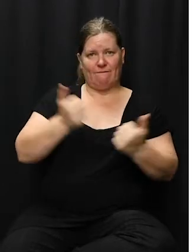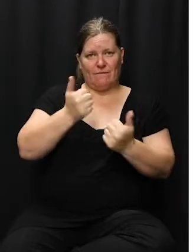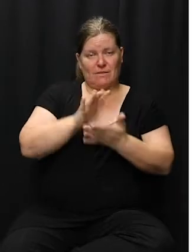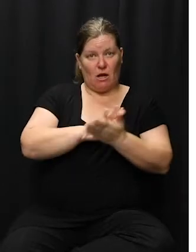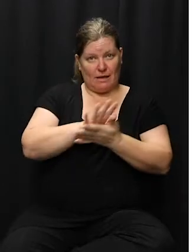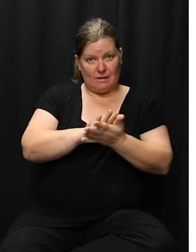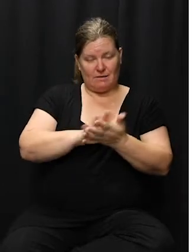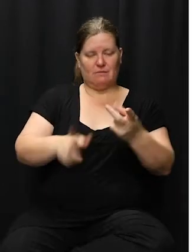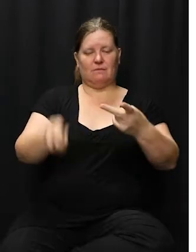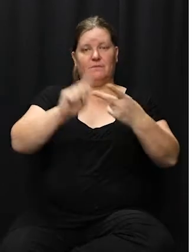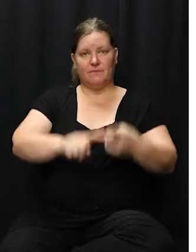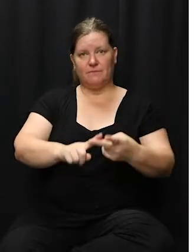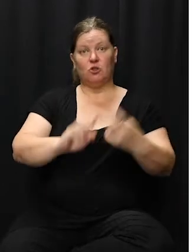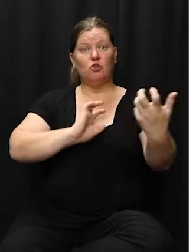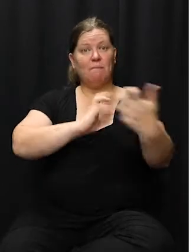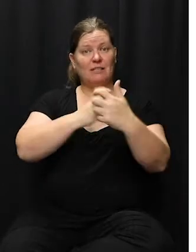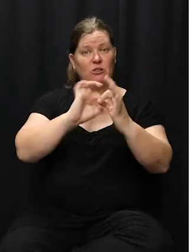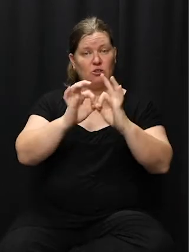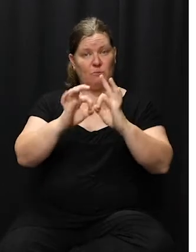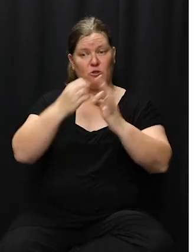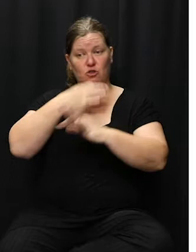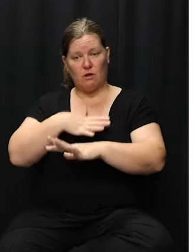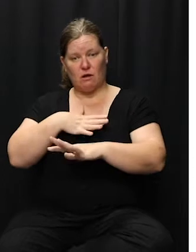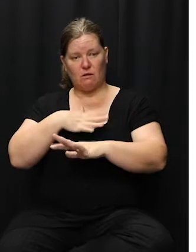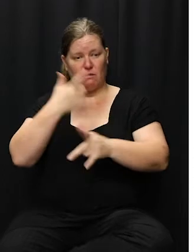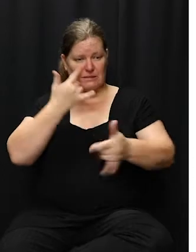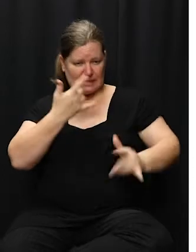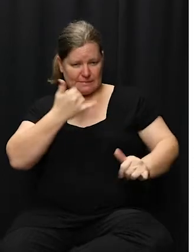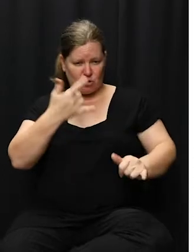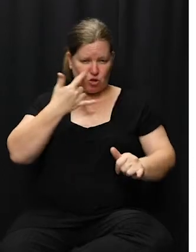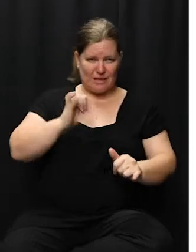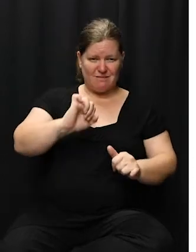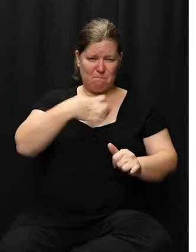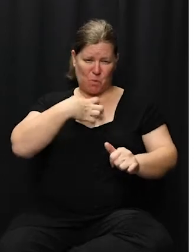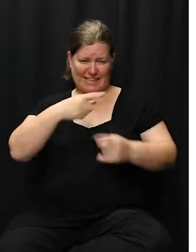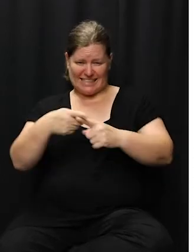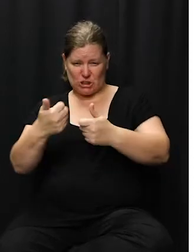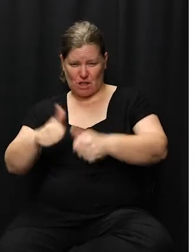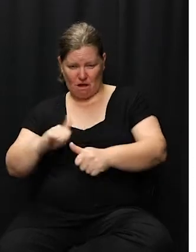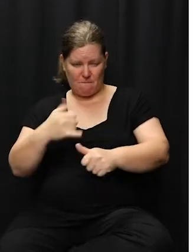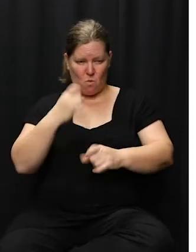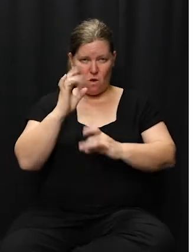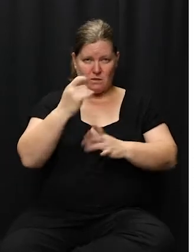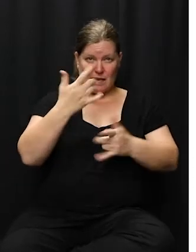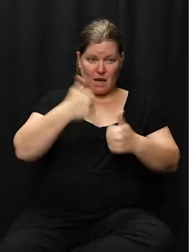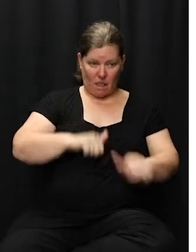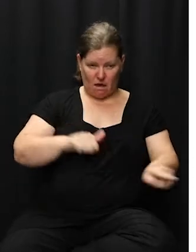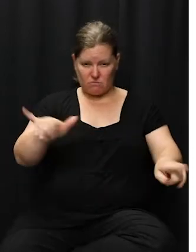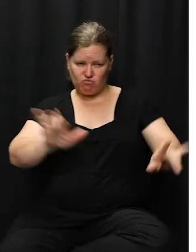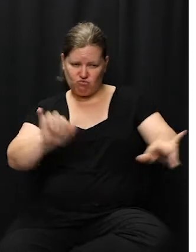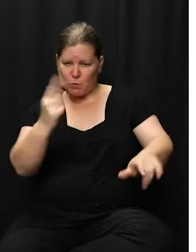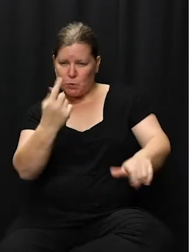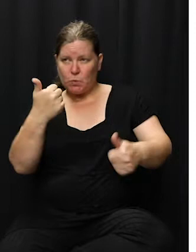don't have enough sign to be able to? You also want to be able to match an interpreter with a child. So that child's more English-like, that child's